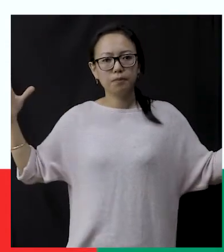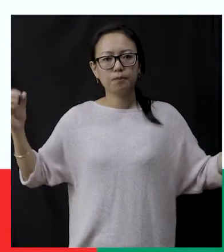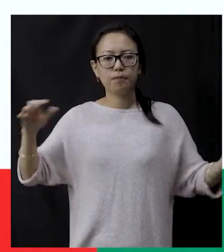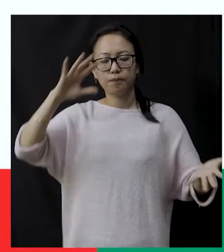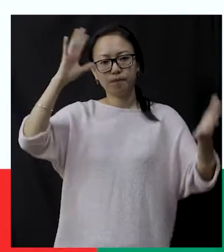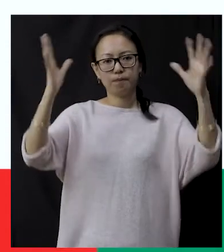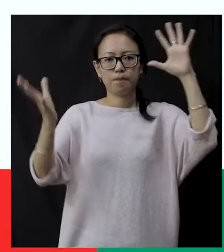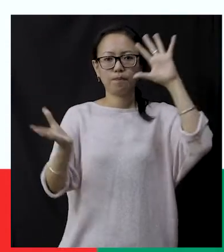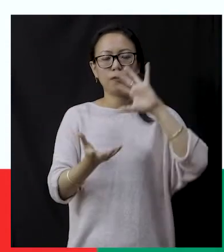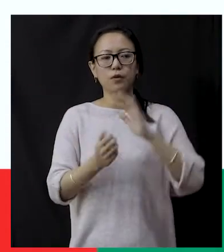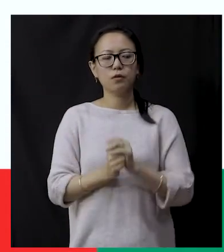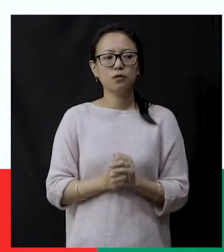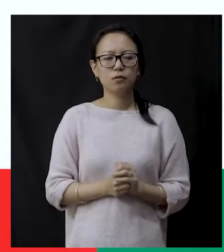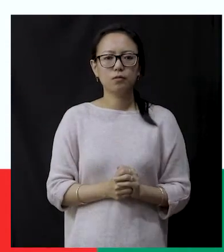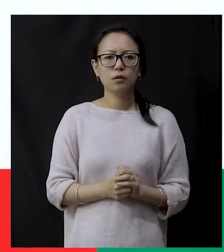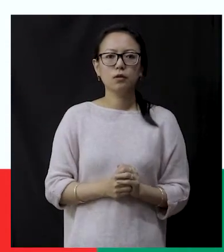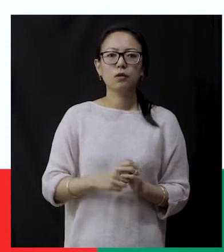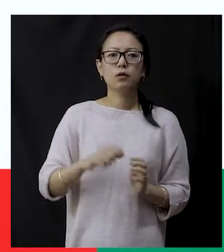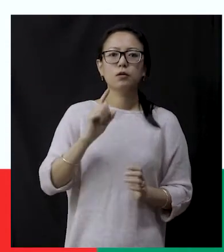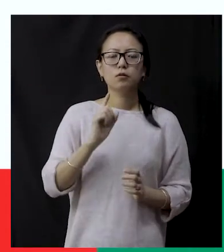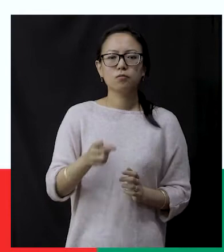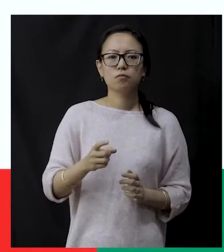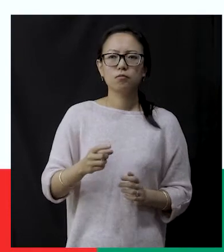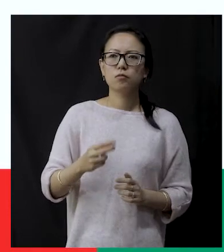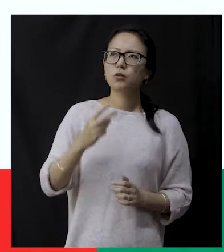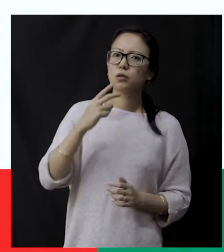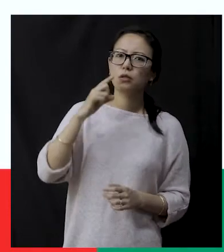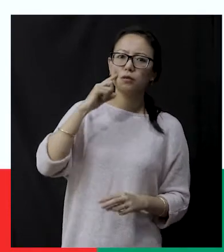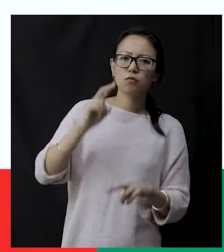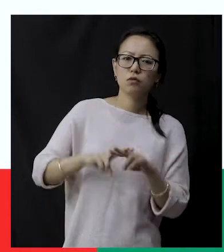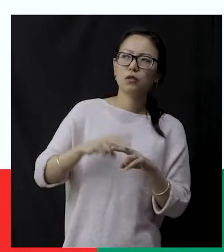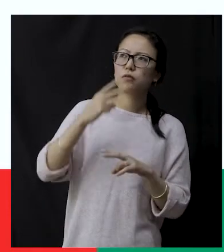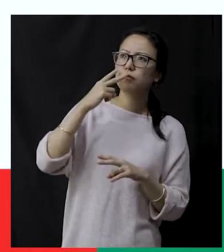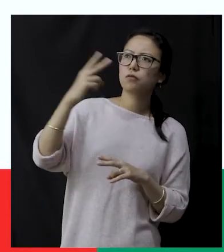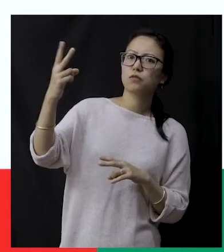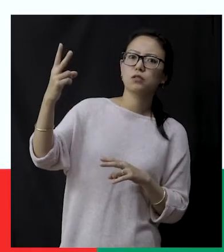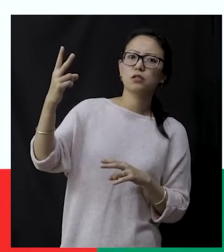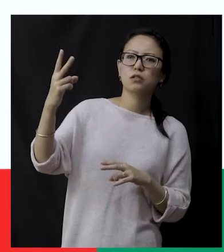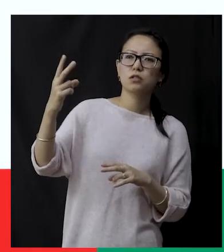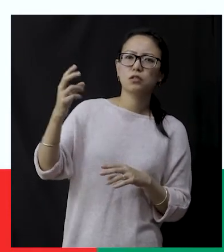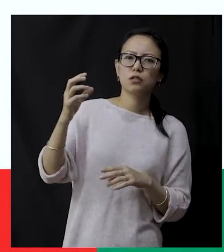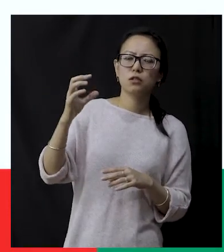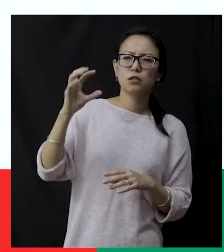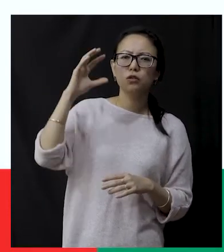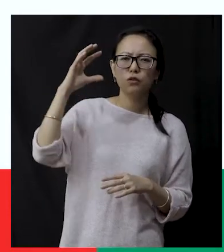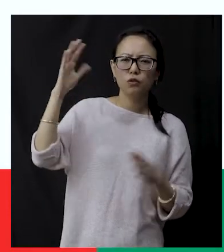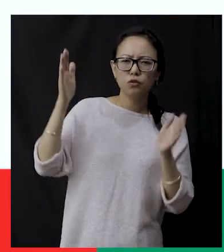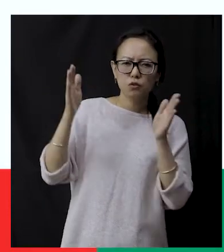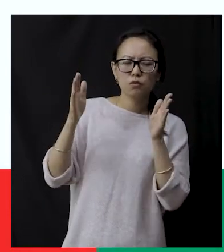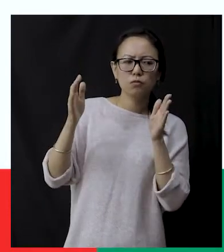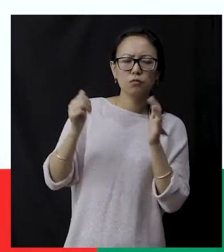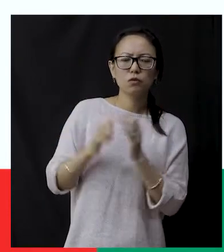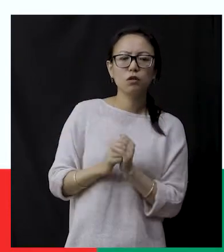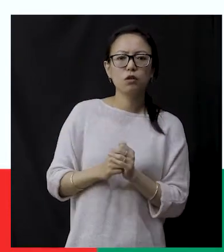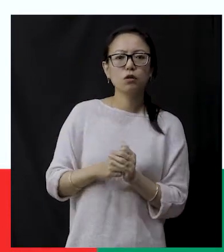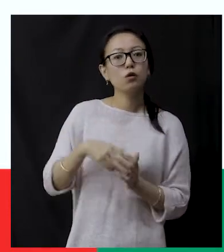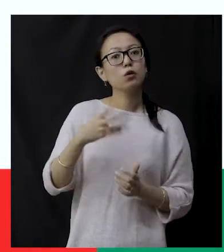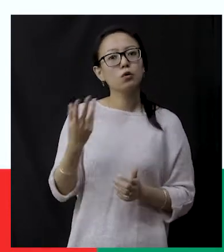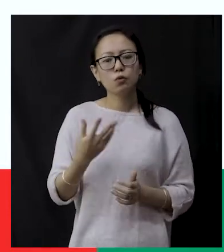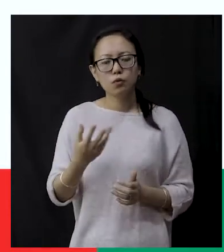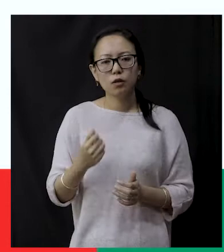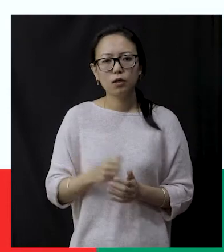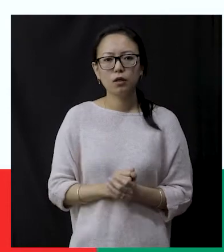appears very small, right? And the reason is because the sun is very, very, very, very,